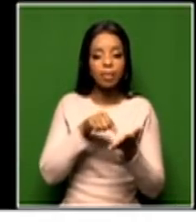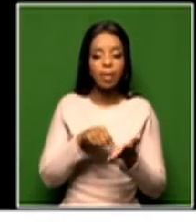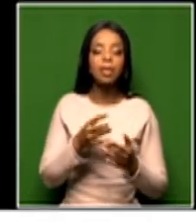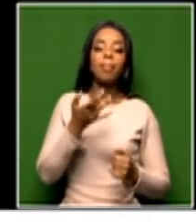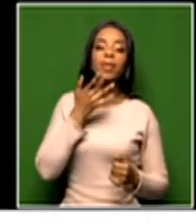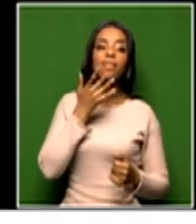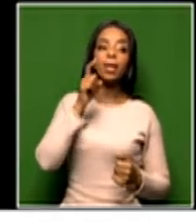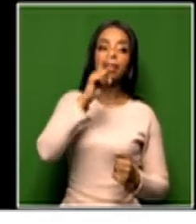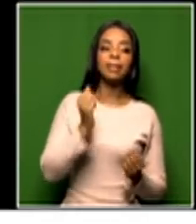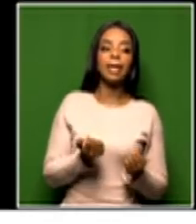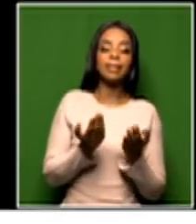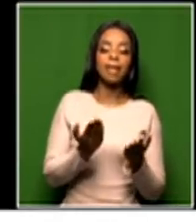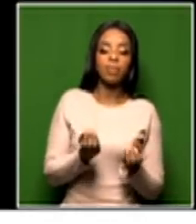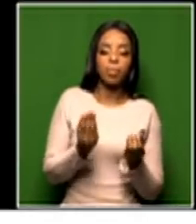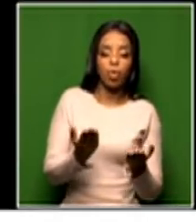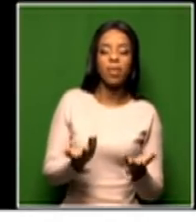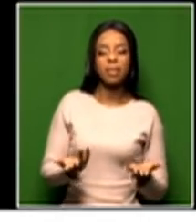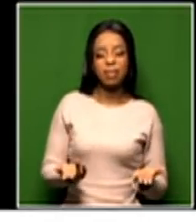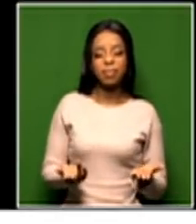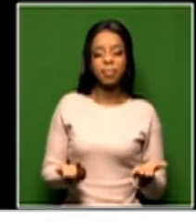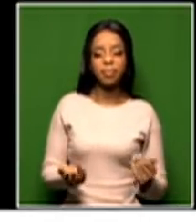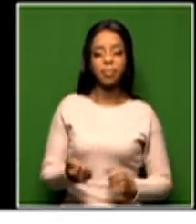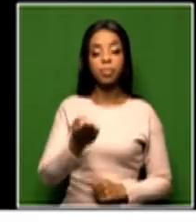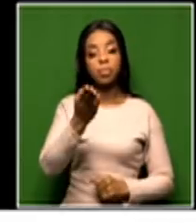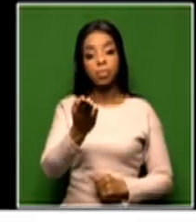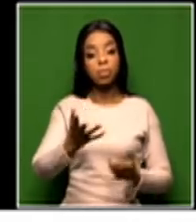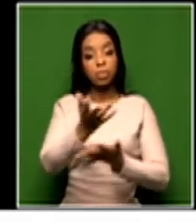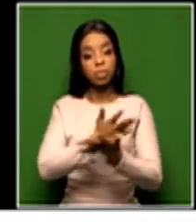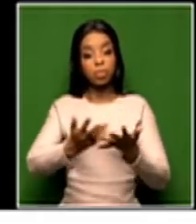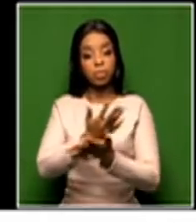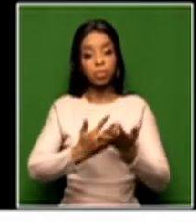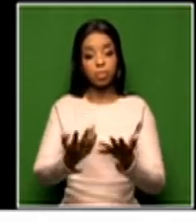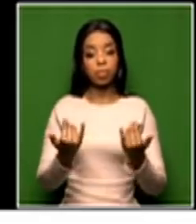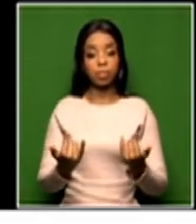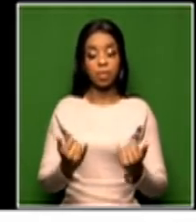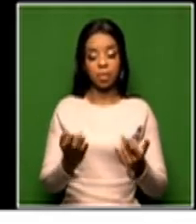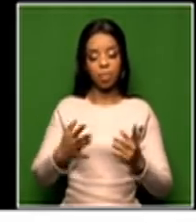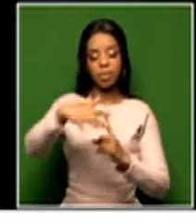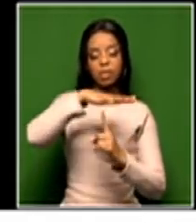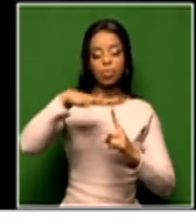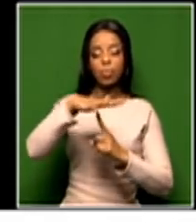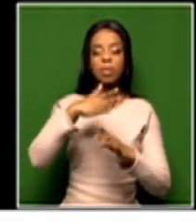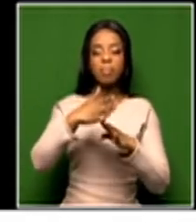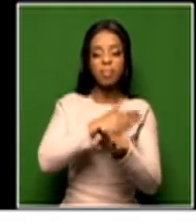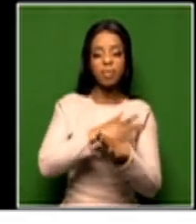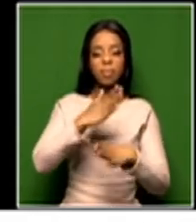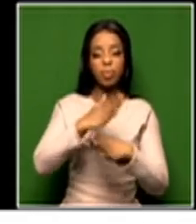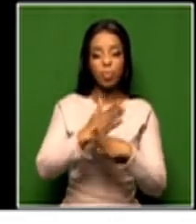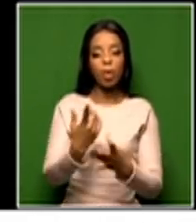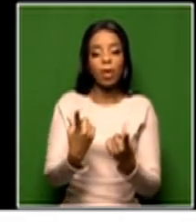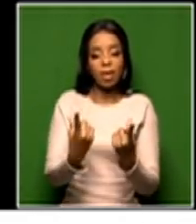provider that was there. Yeah. And you're speaking about a situation here where before any work was done on